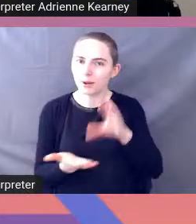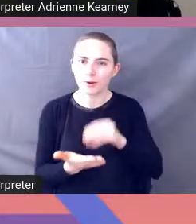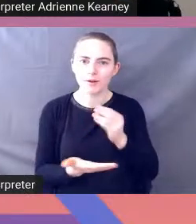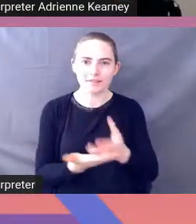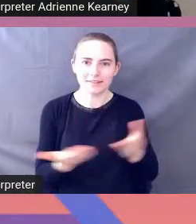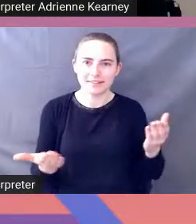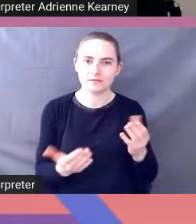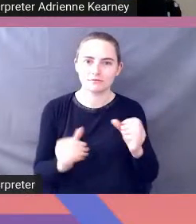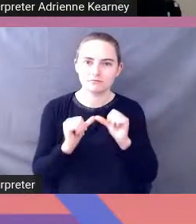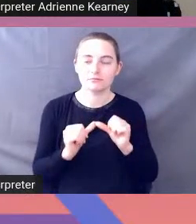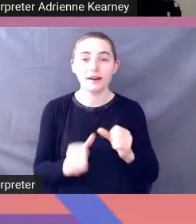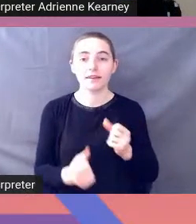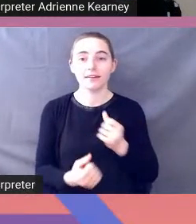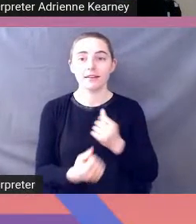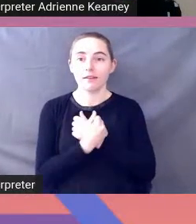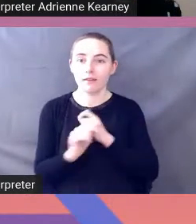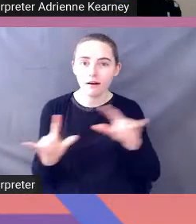yourself.